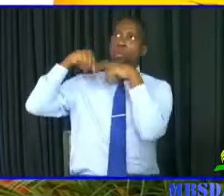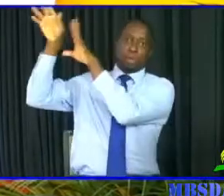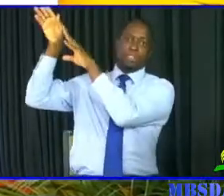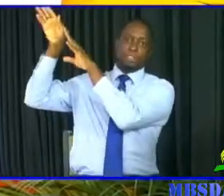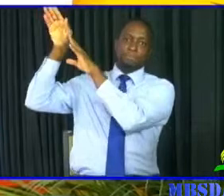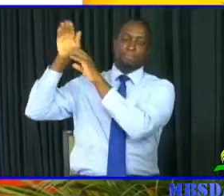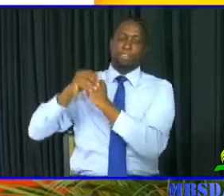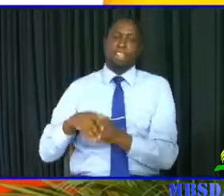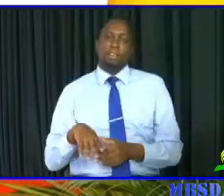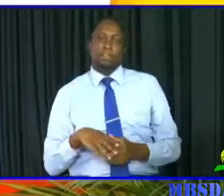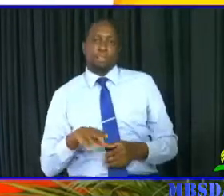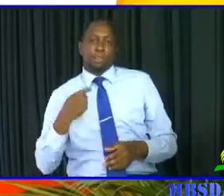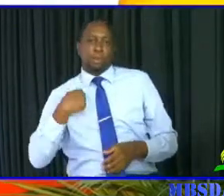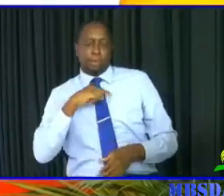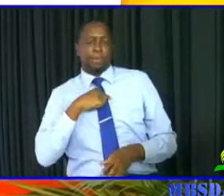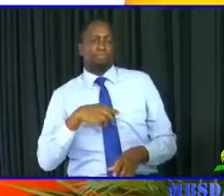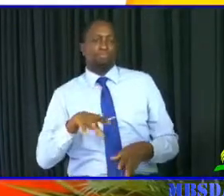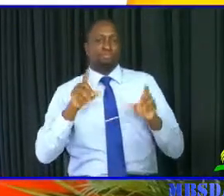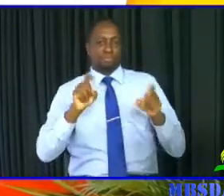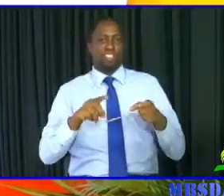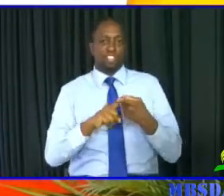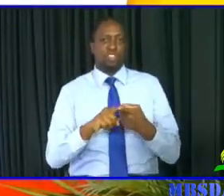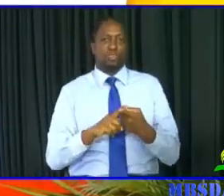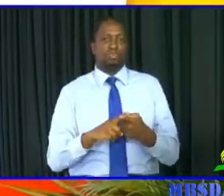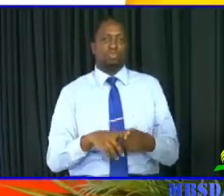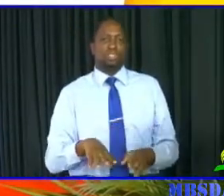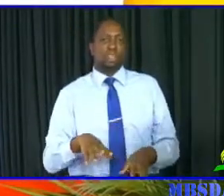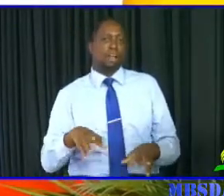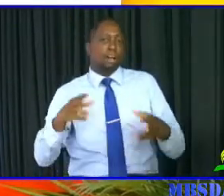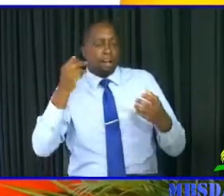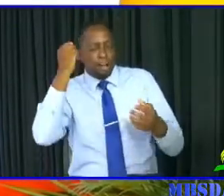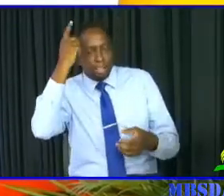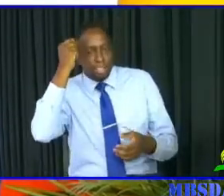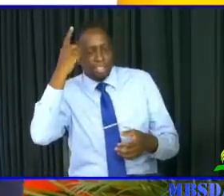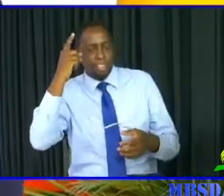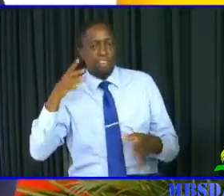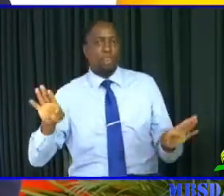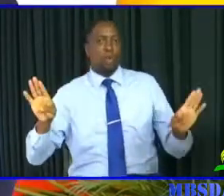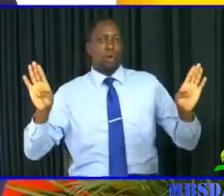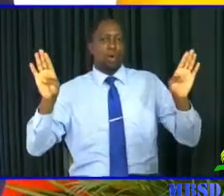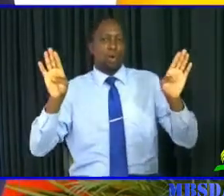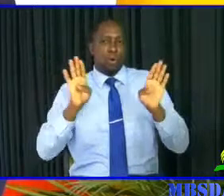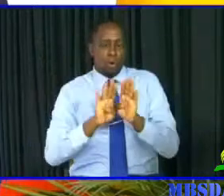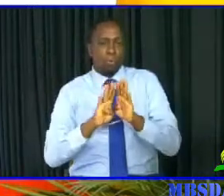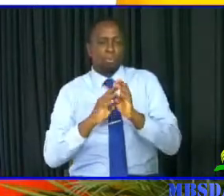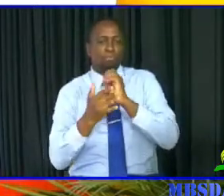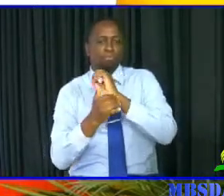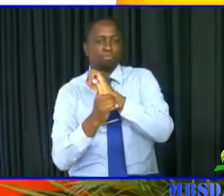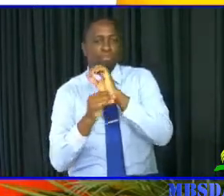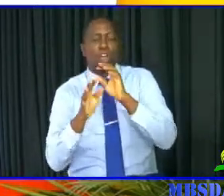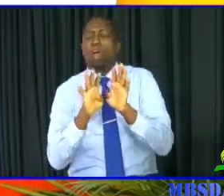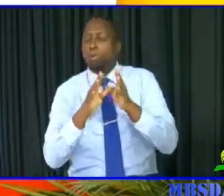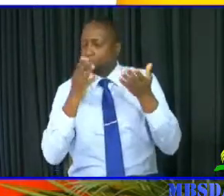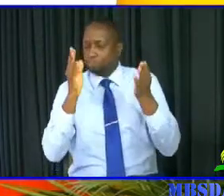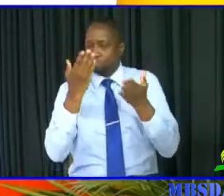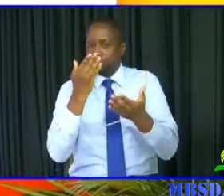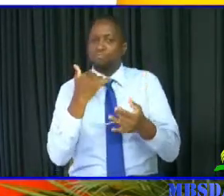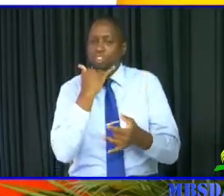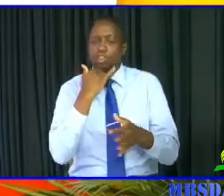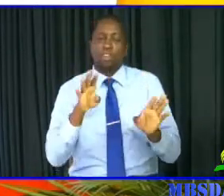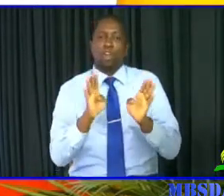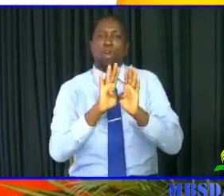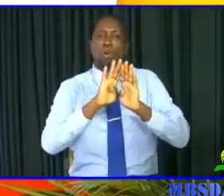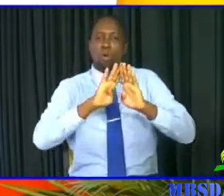the all-important matter of open borders, close security, I should emphasize that